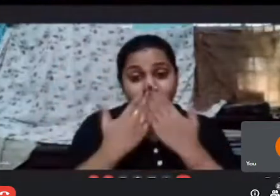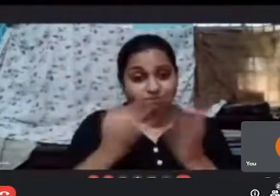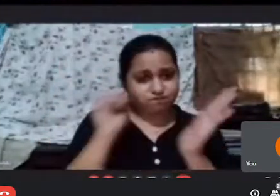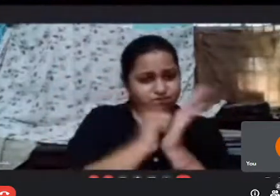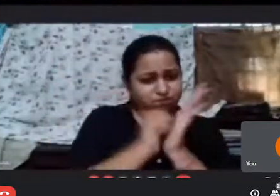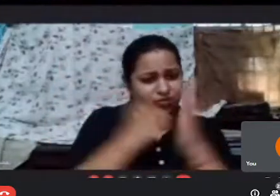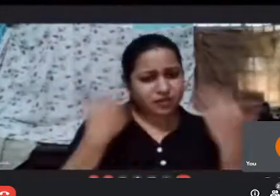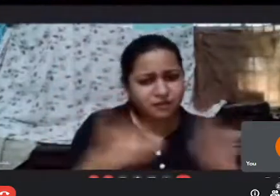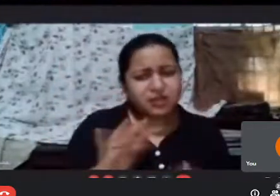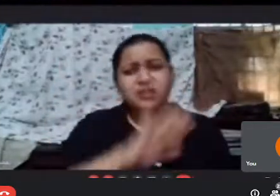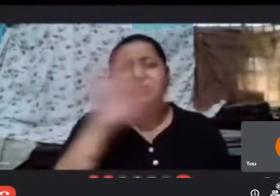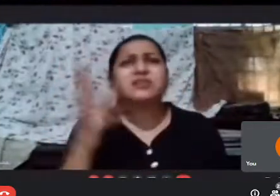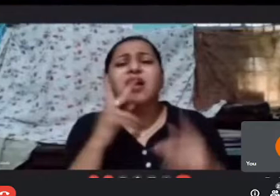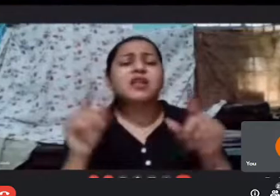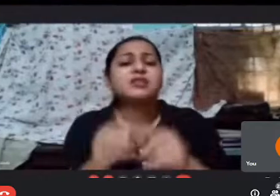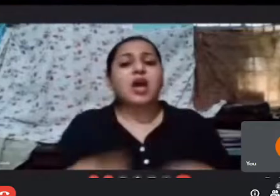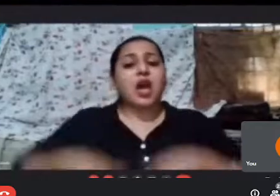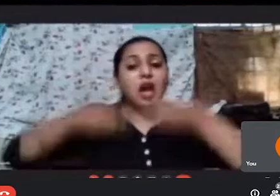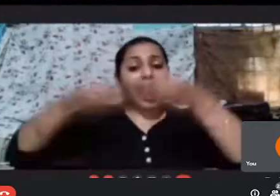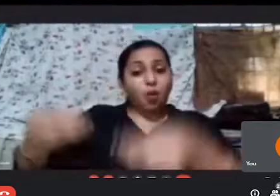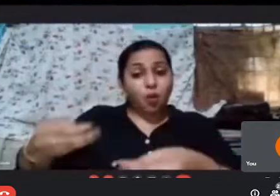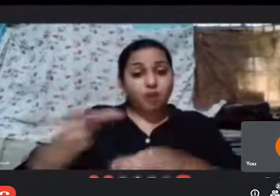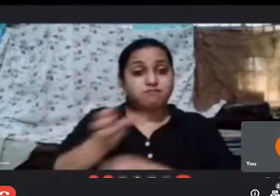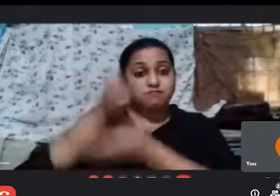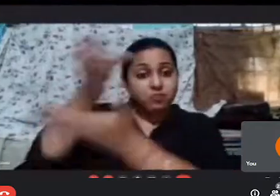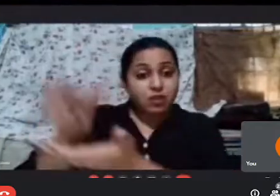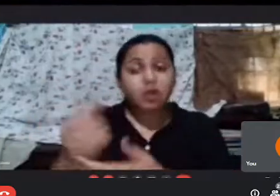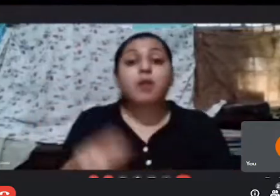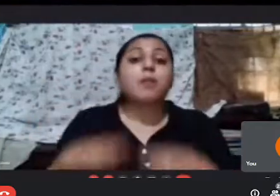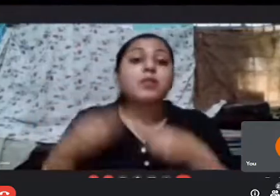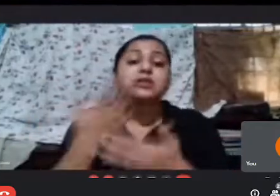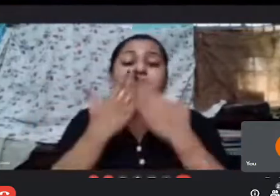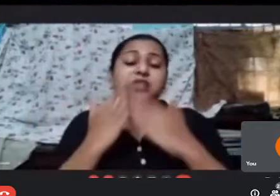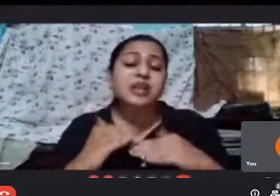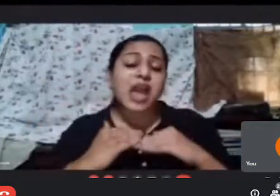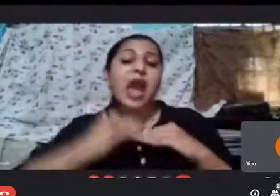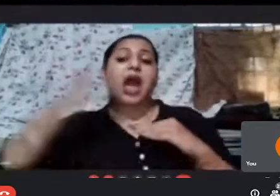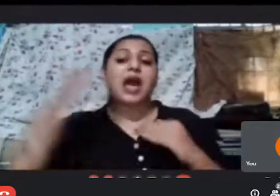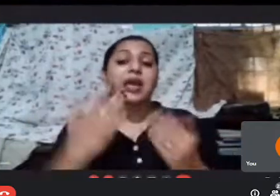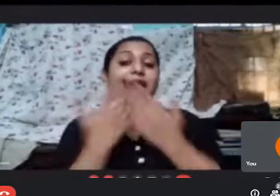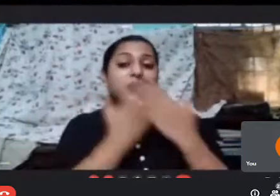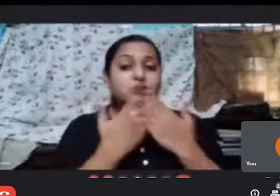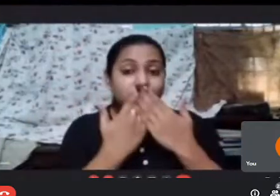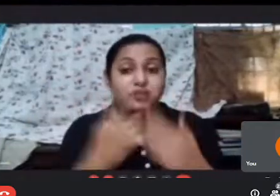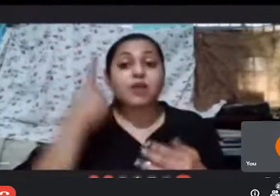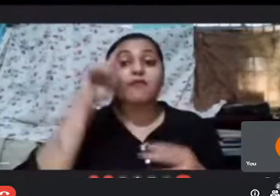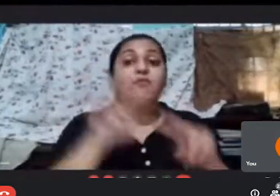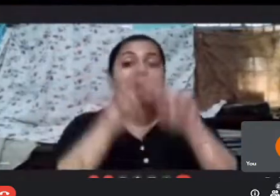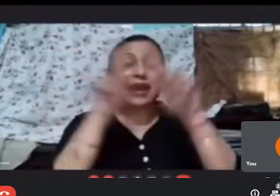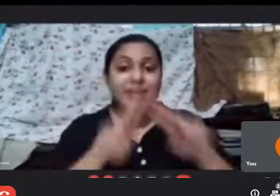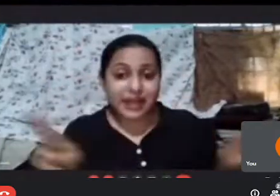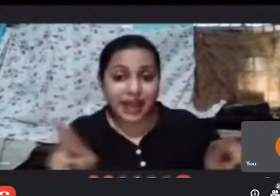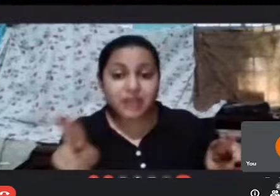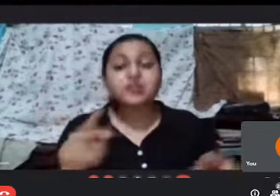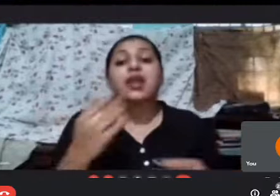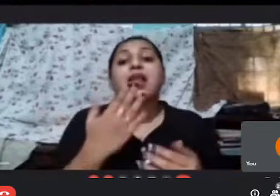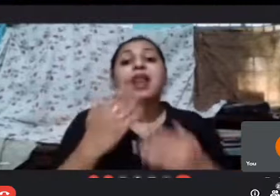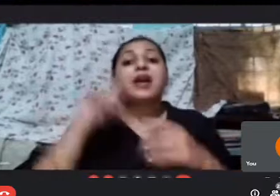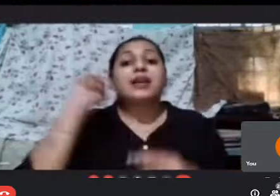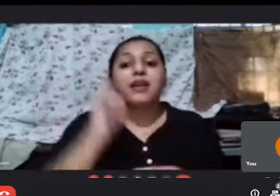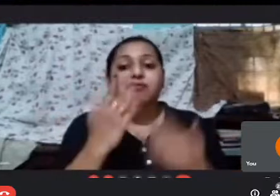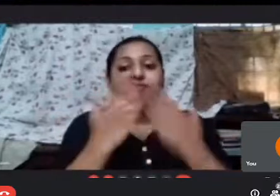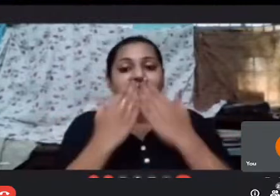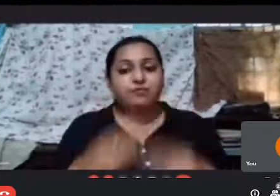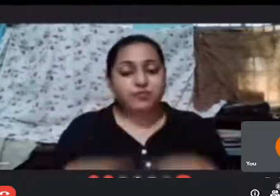honorary OBE for services to higher education and international deaf communities. She has been awarded with the Turkish Presidential Medal